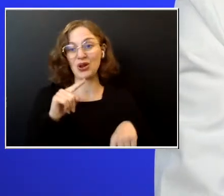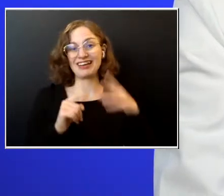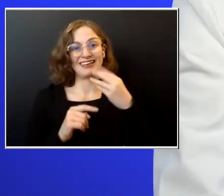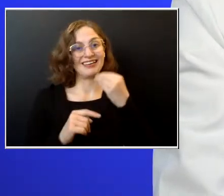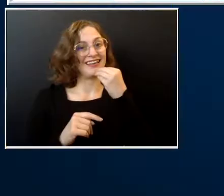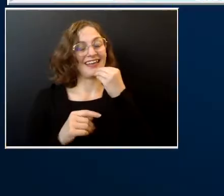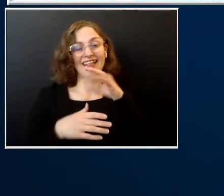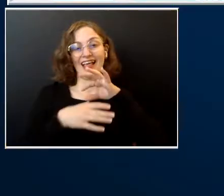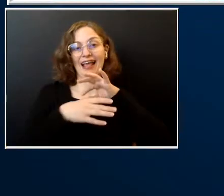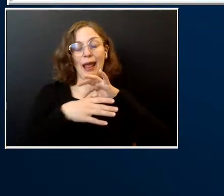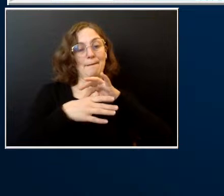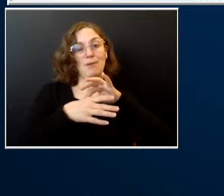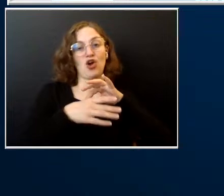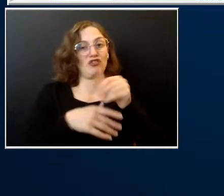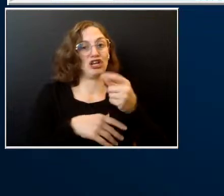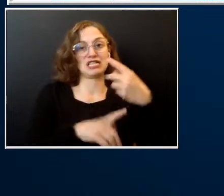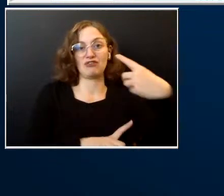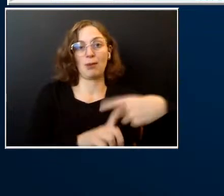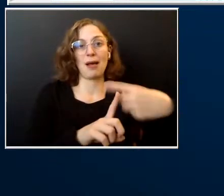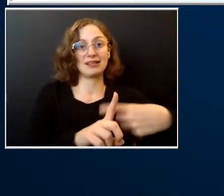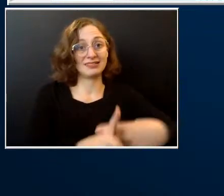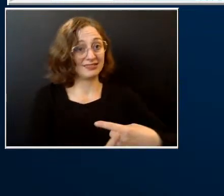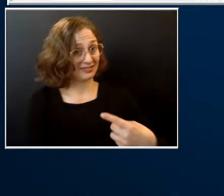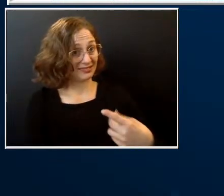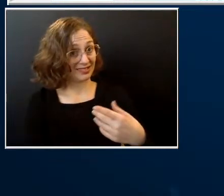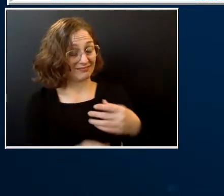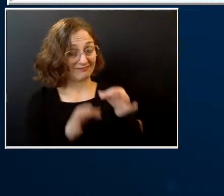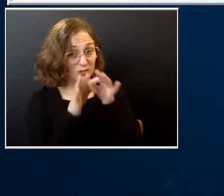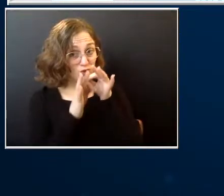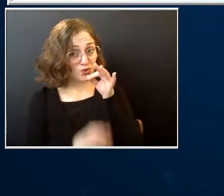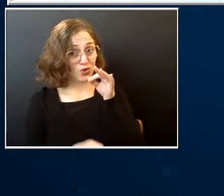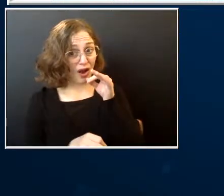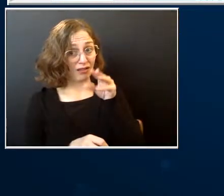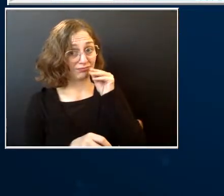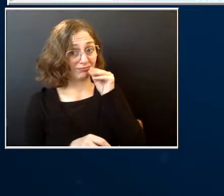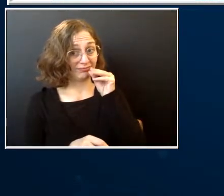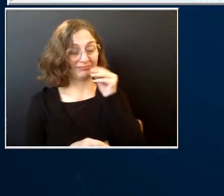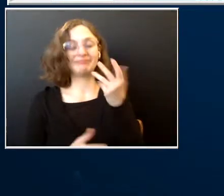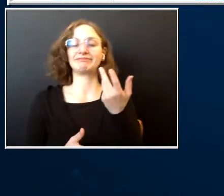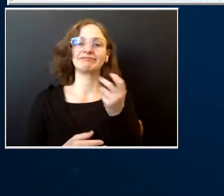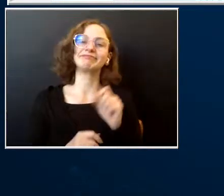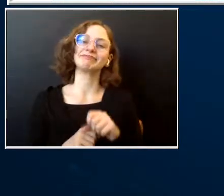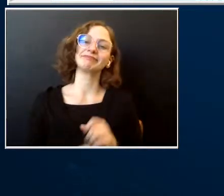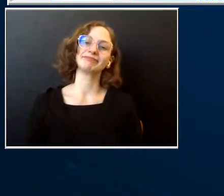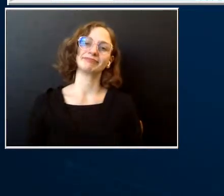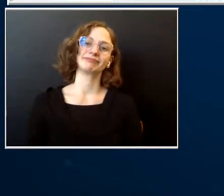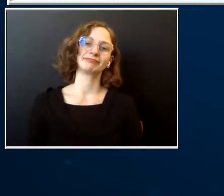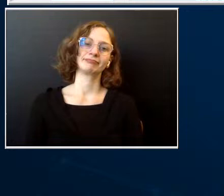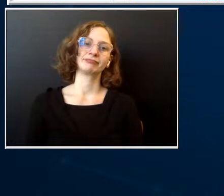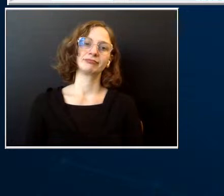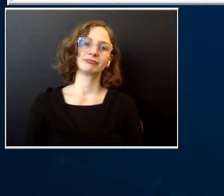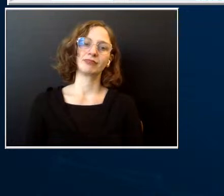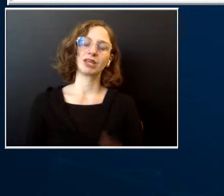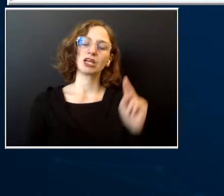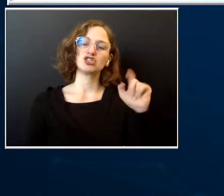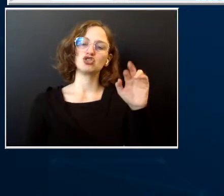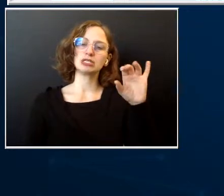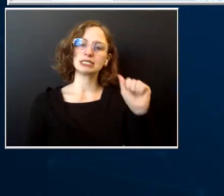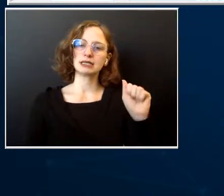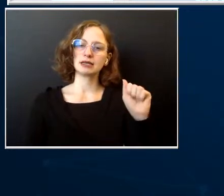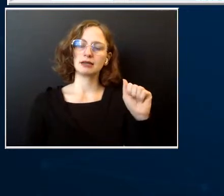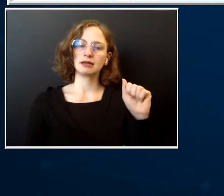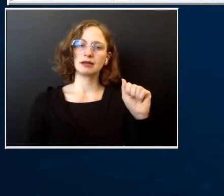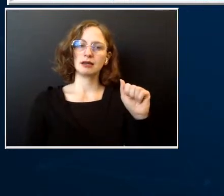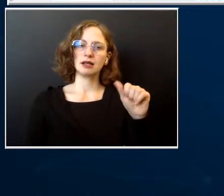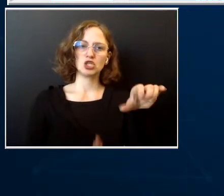through a straw? Yeah. Were you allowed to do that? Yes. Nerissa, this was, how long was this surgery? Or I should ask